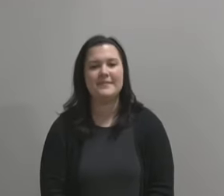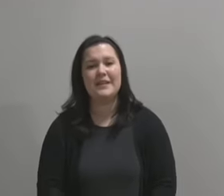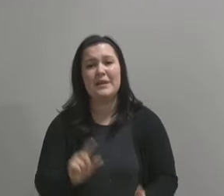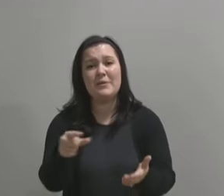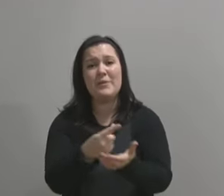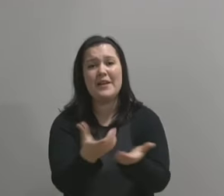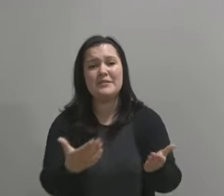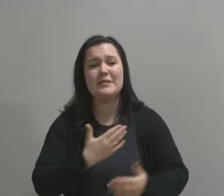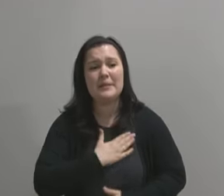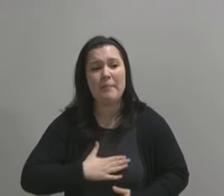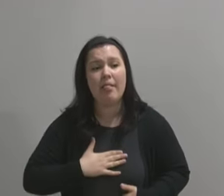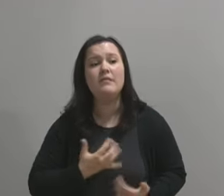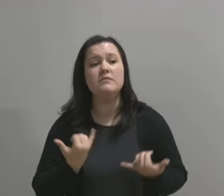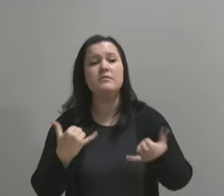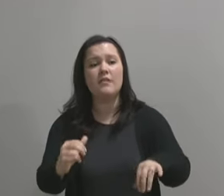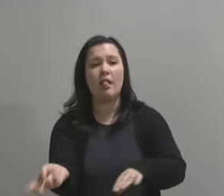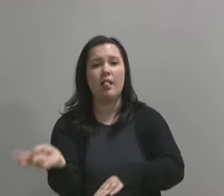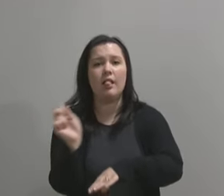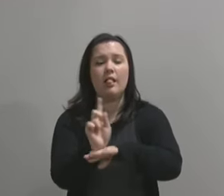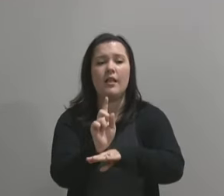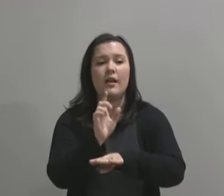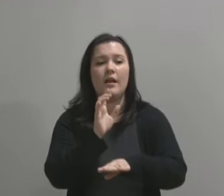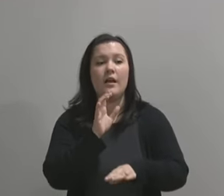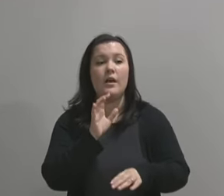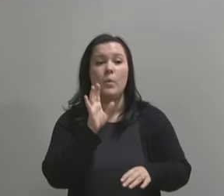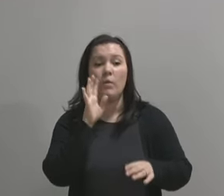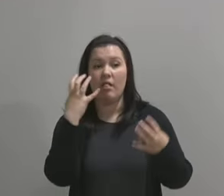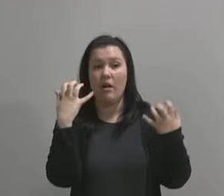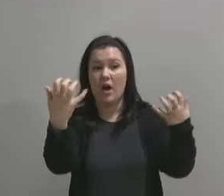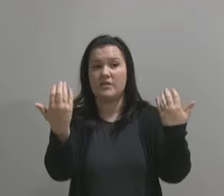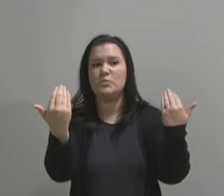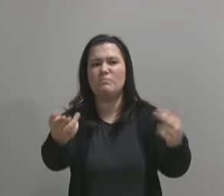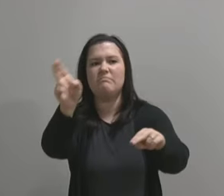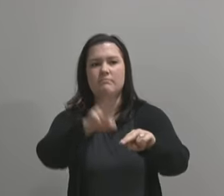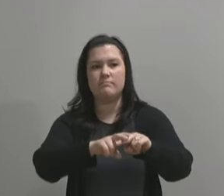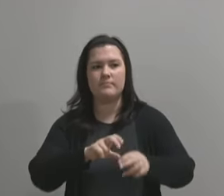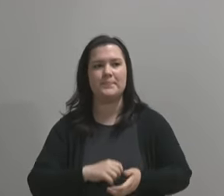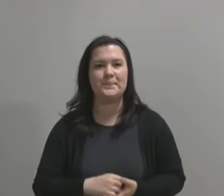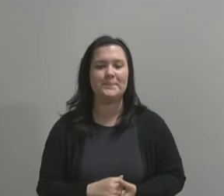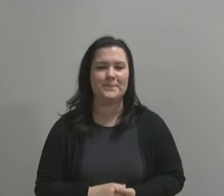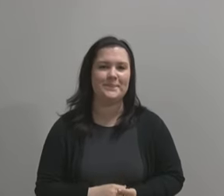Graduates, will you please remain standing, and will the audience please be seated?